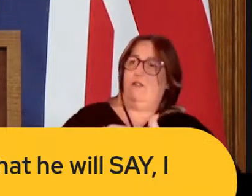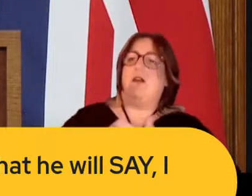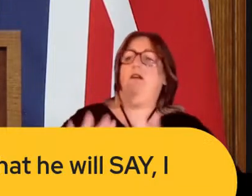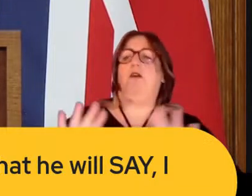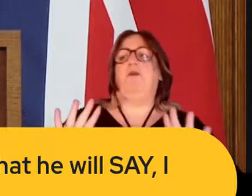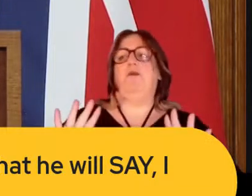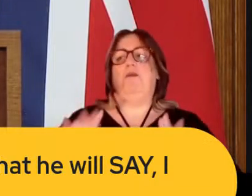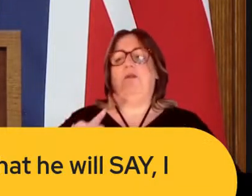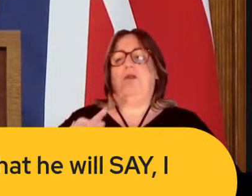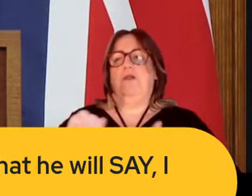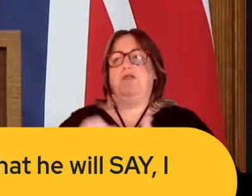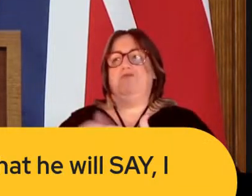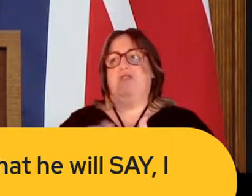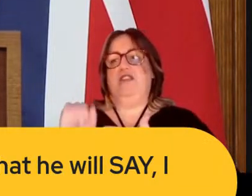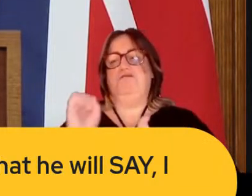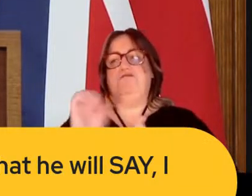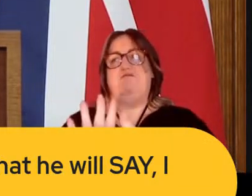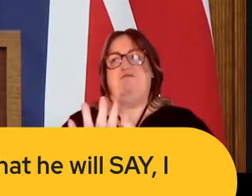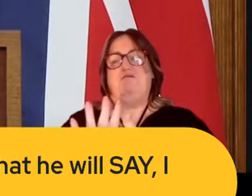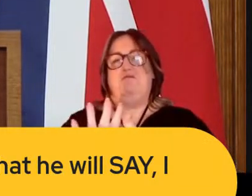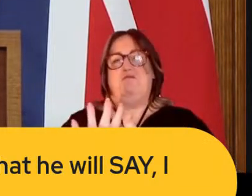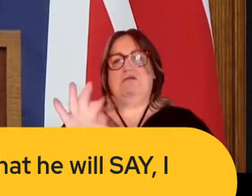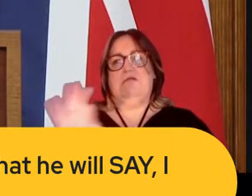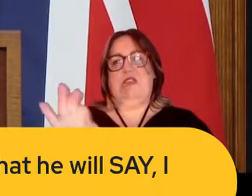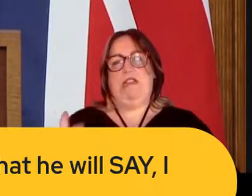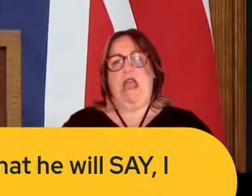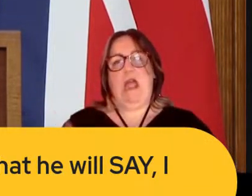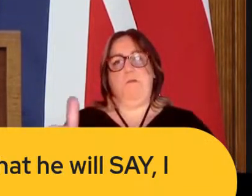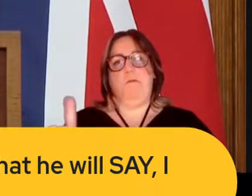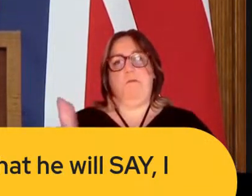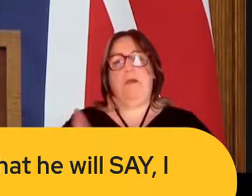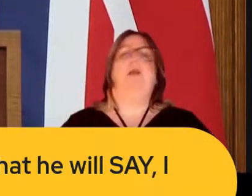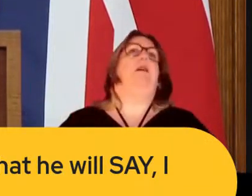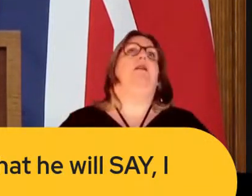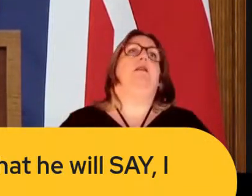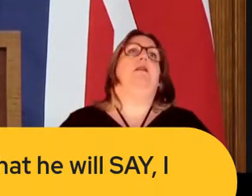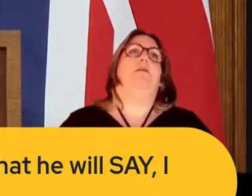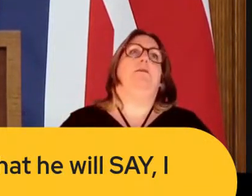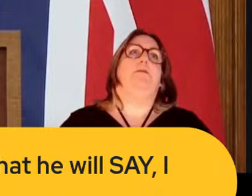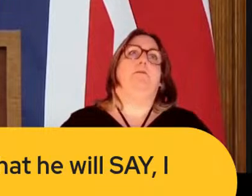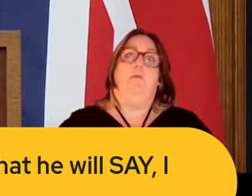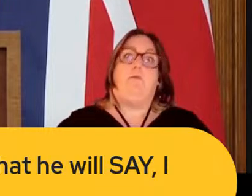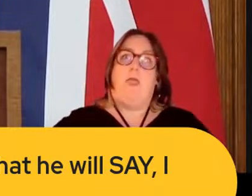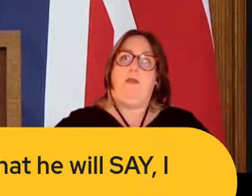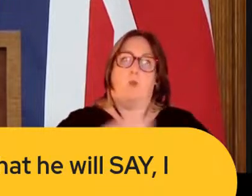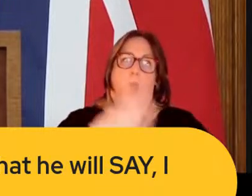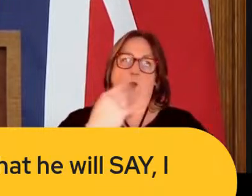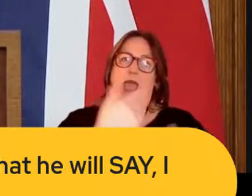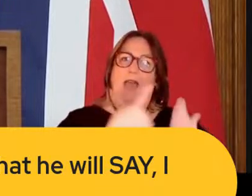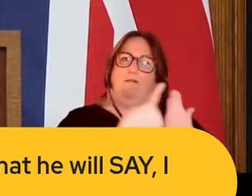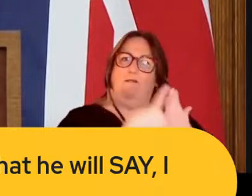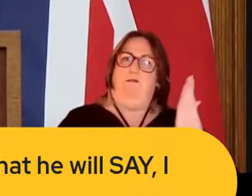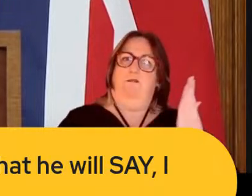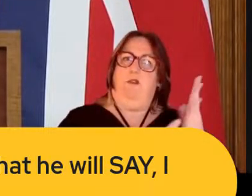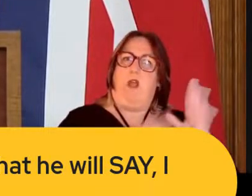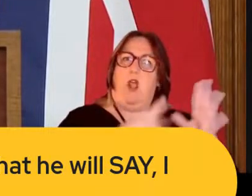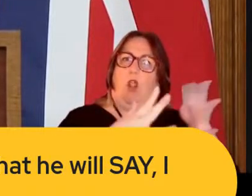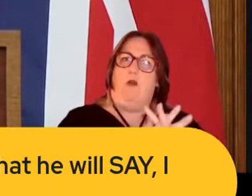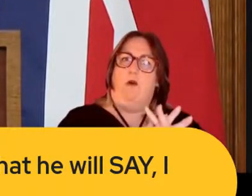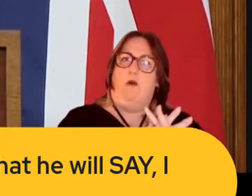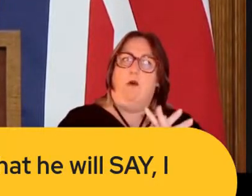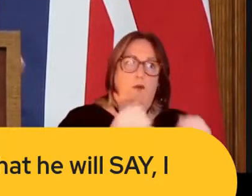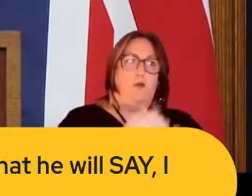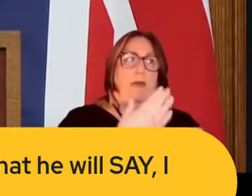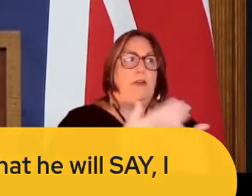reasons I've set out, to protect the integrity of the system, to ensure that the victims and their families get the justice that